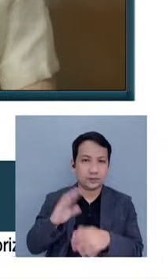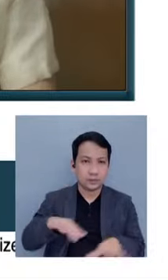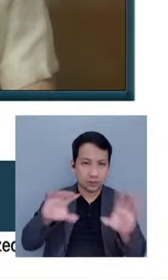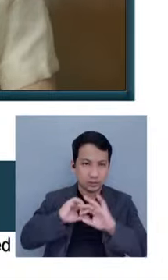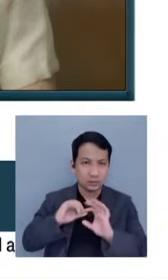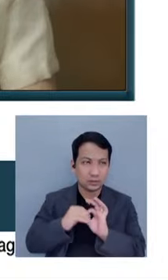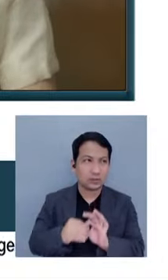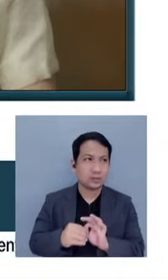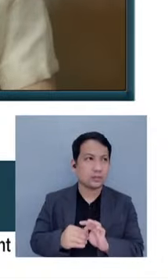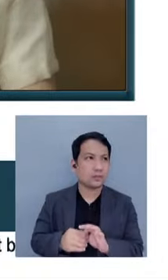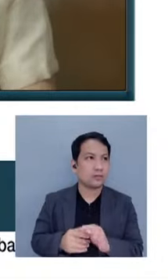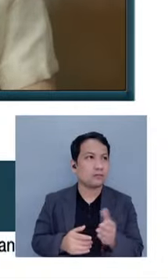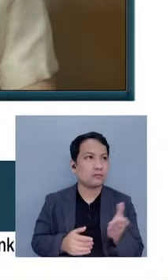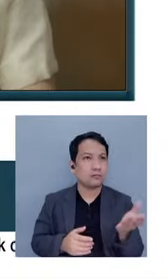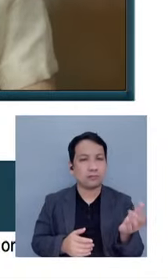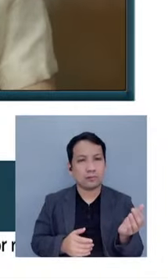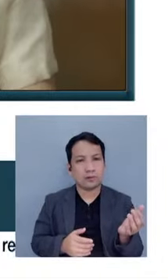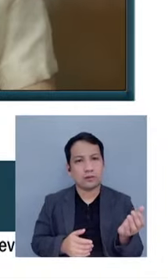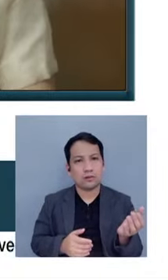But